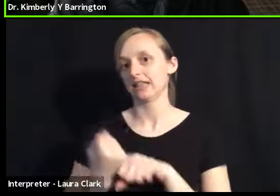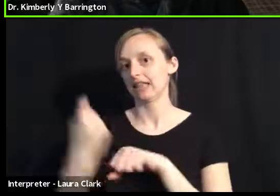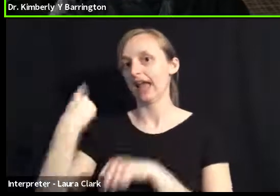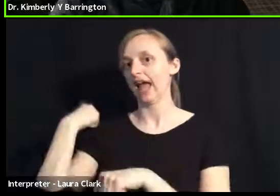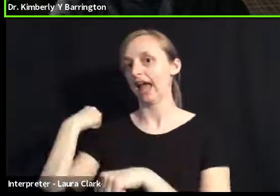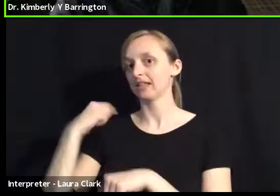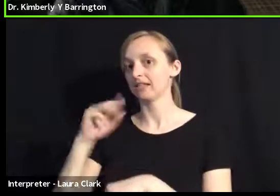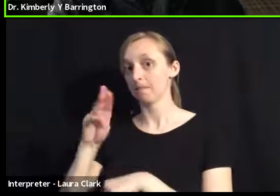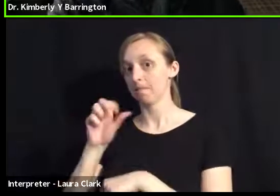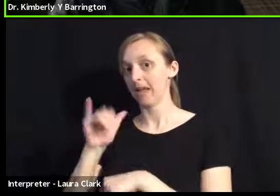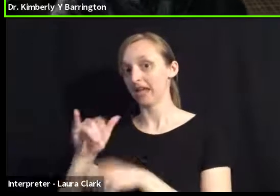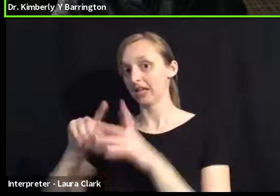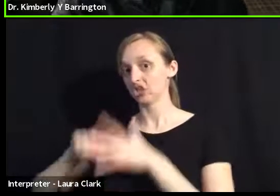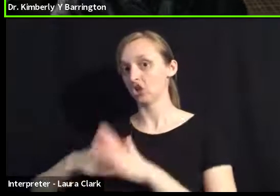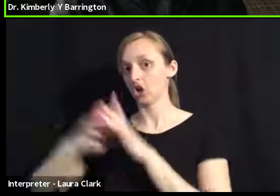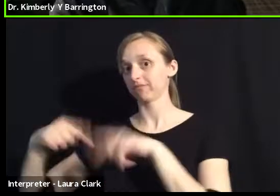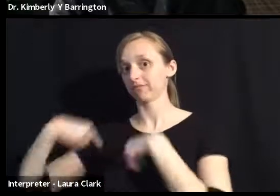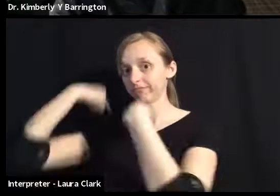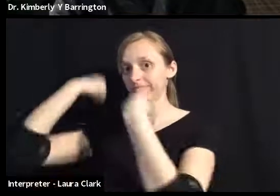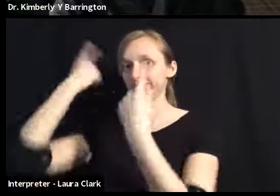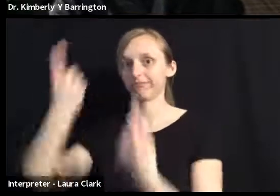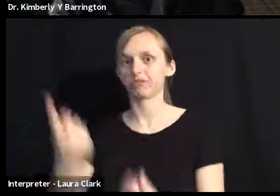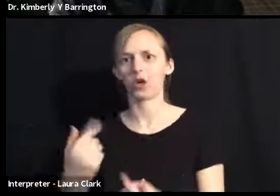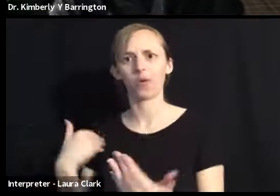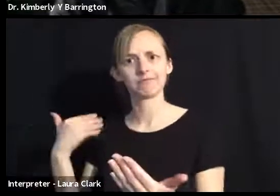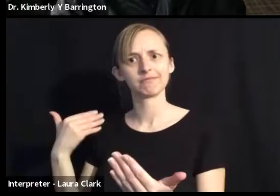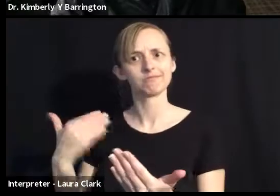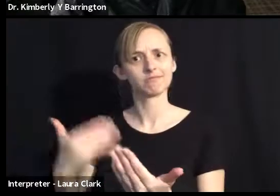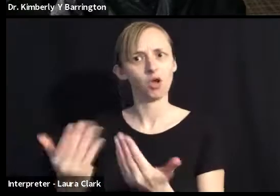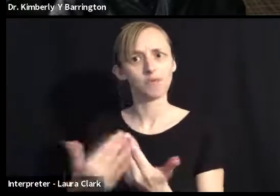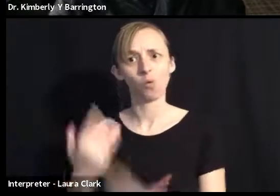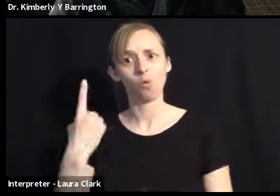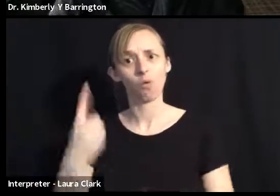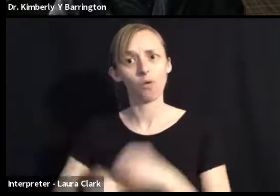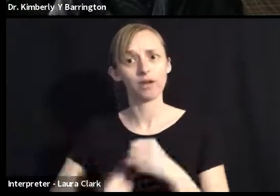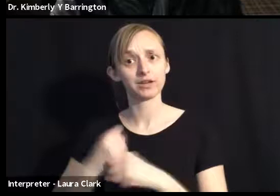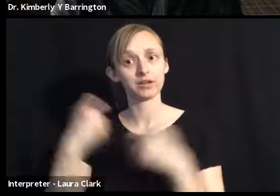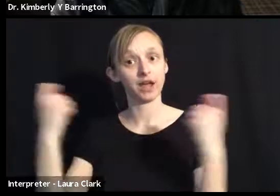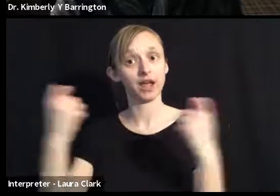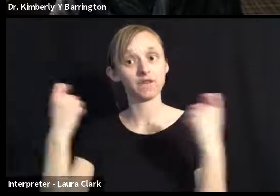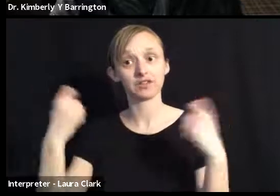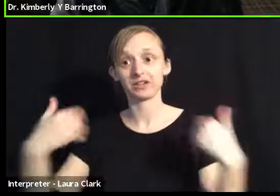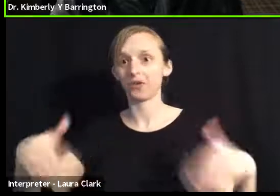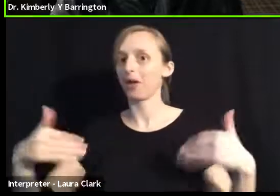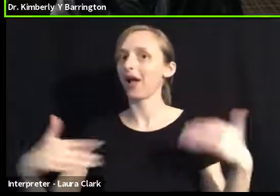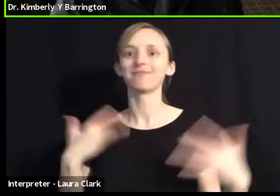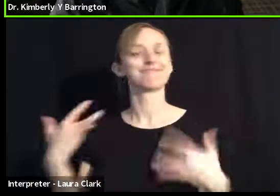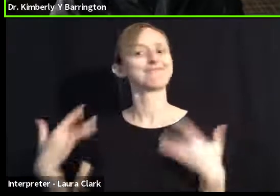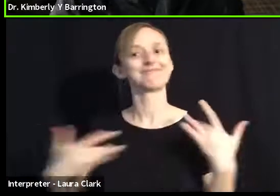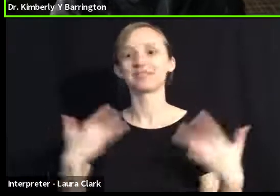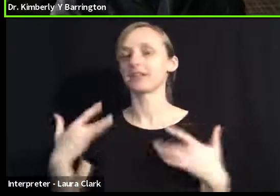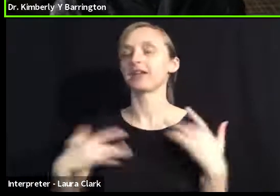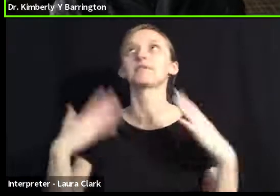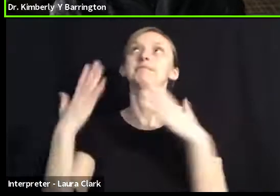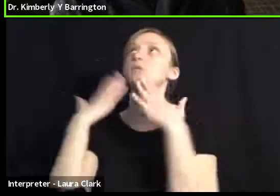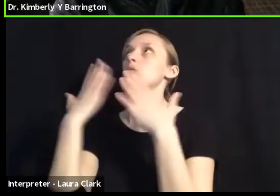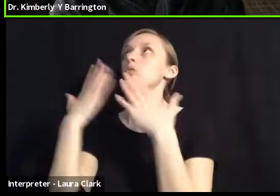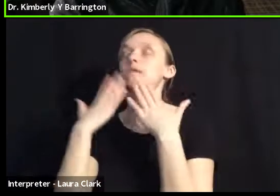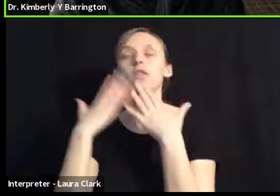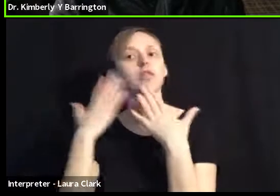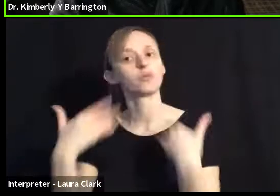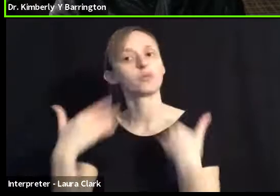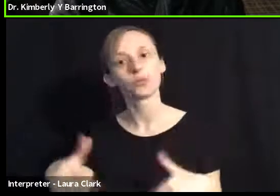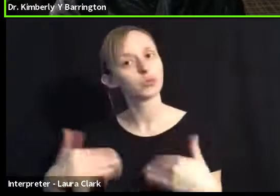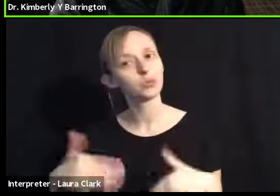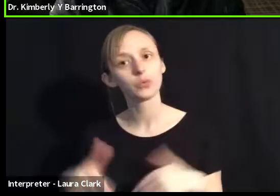May. We are almost coming up on our 1 year anniversary. We are so excited and so grateful.